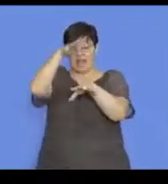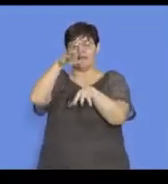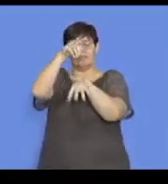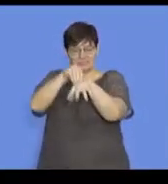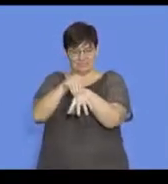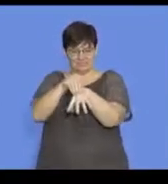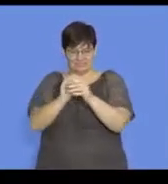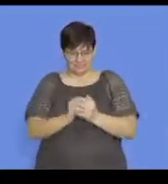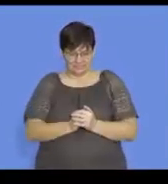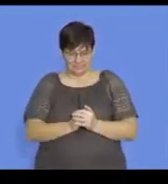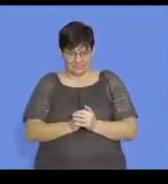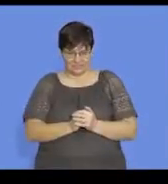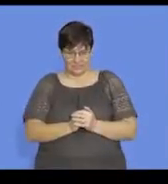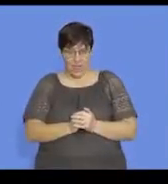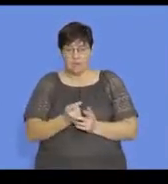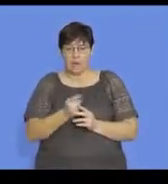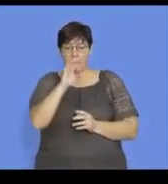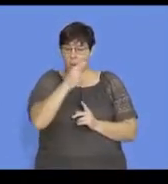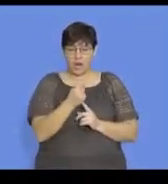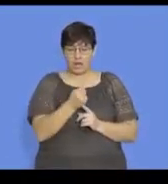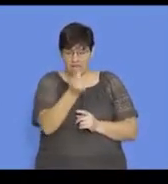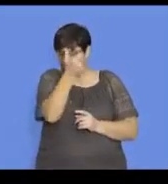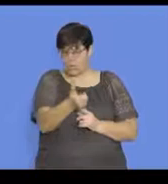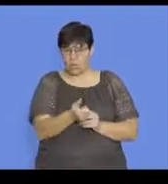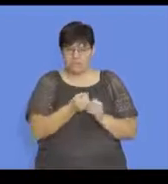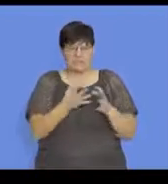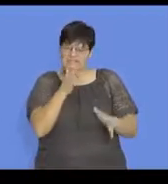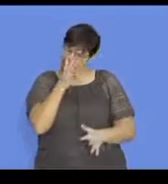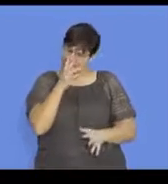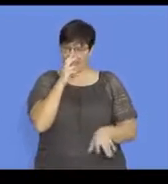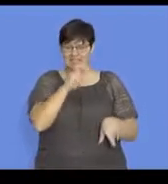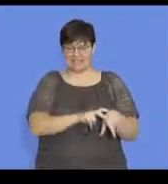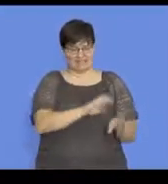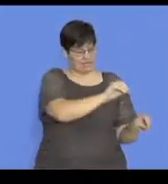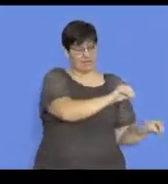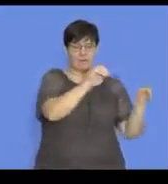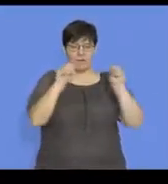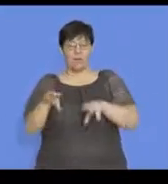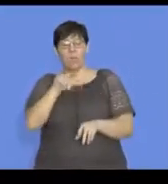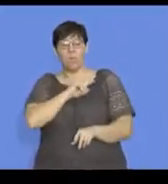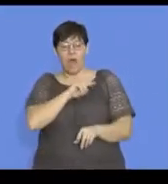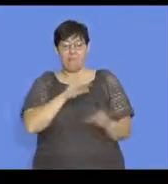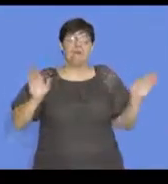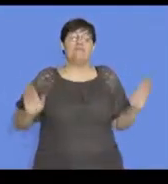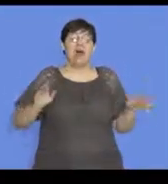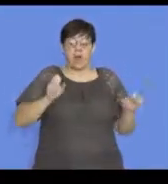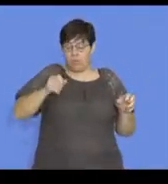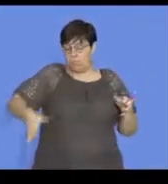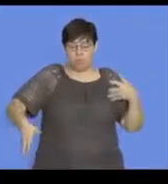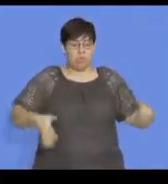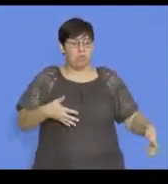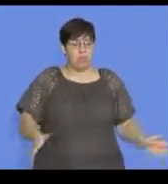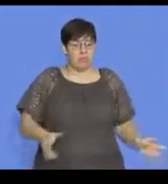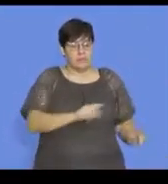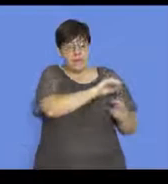have small amounts of pollen. We've got to have lots, because we've got to guarantee that this bee, right, is going